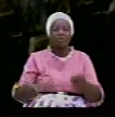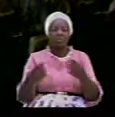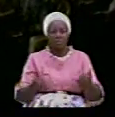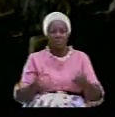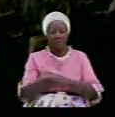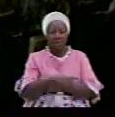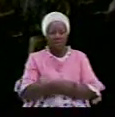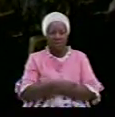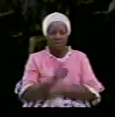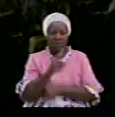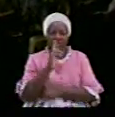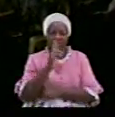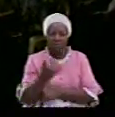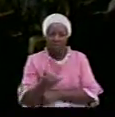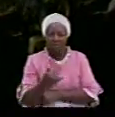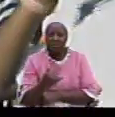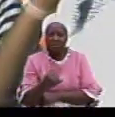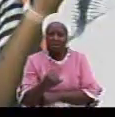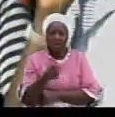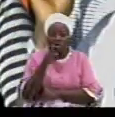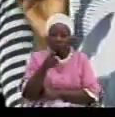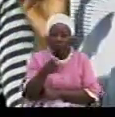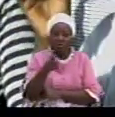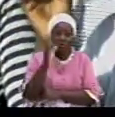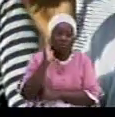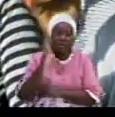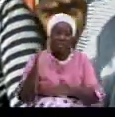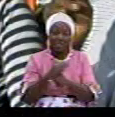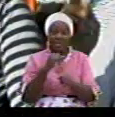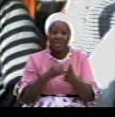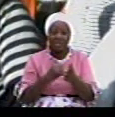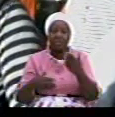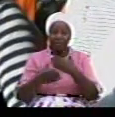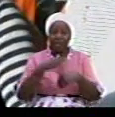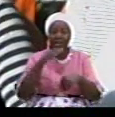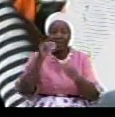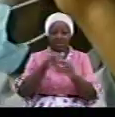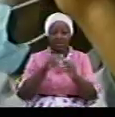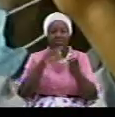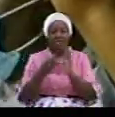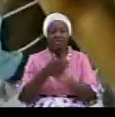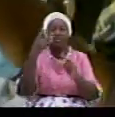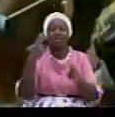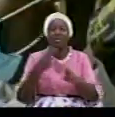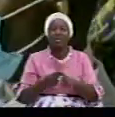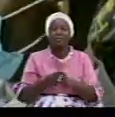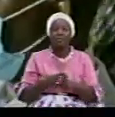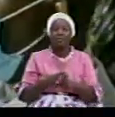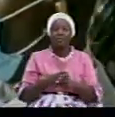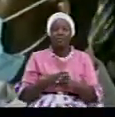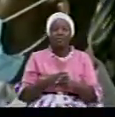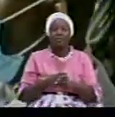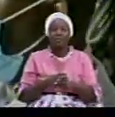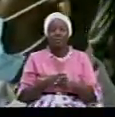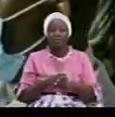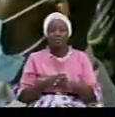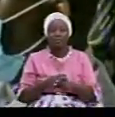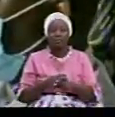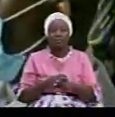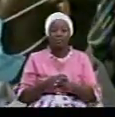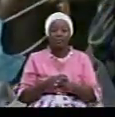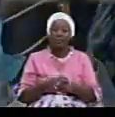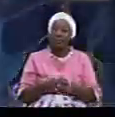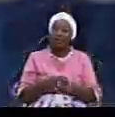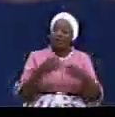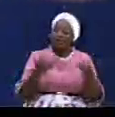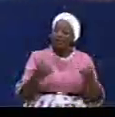say, where are you? You take it back in Jesus' name. Well, eventually, you